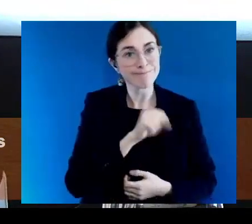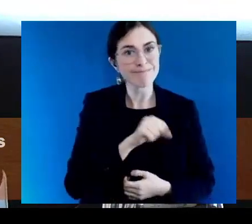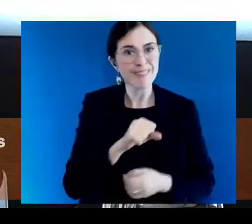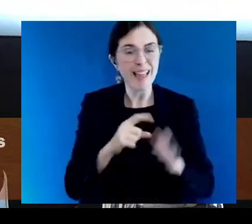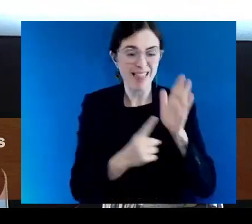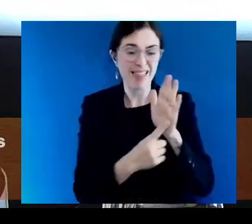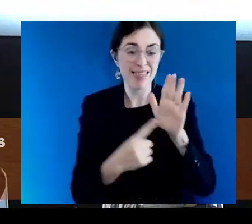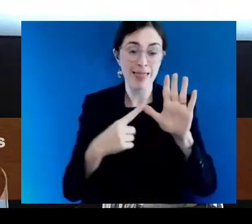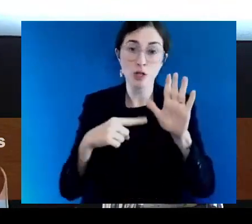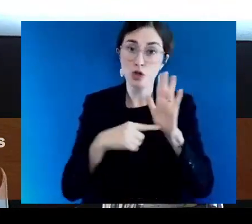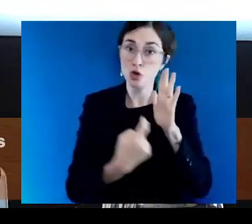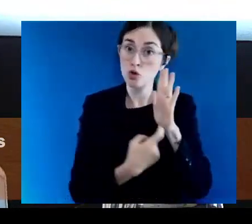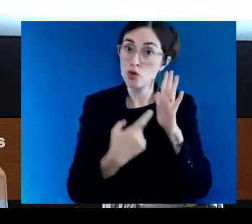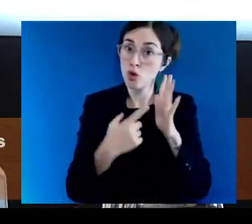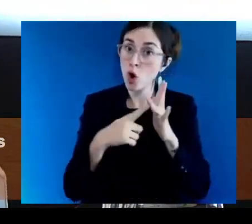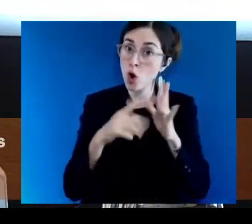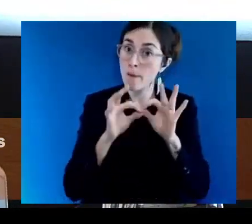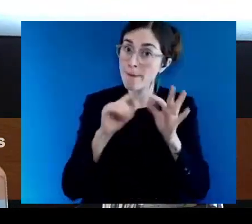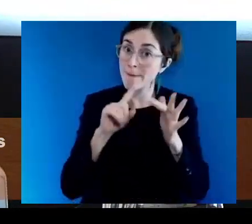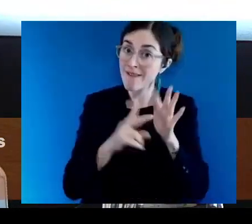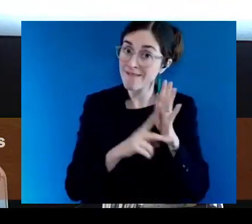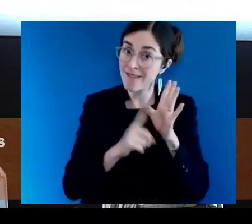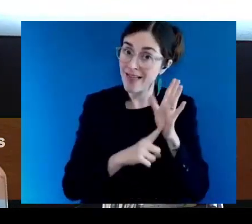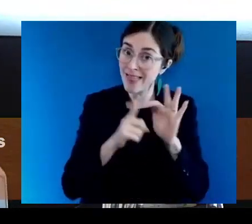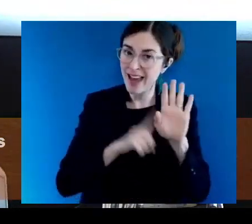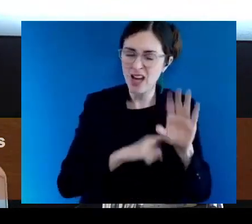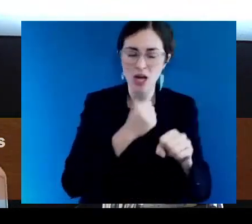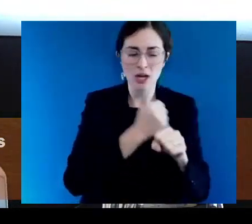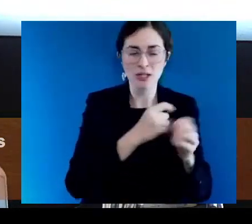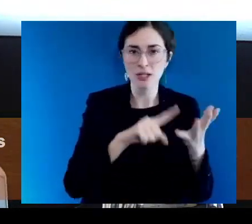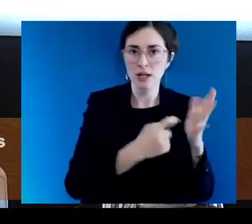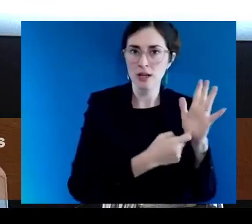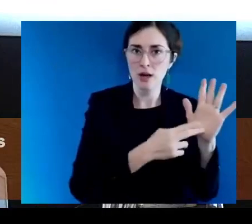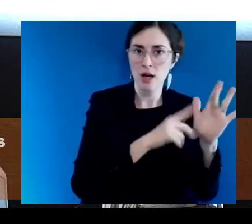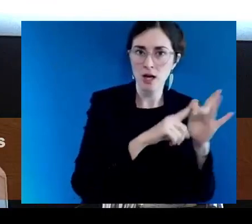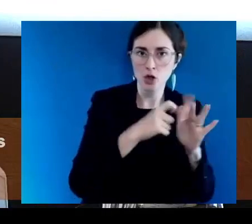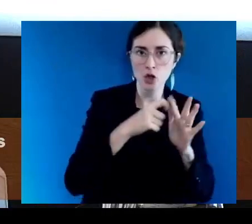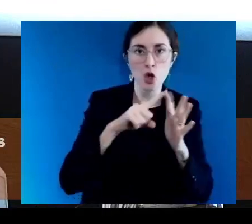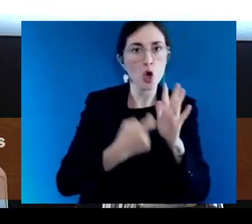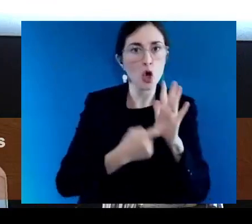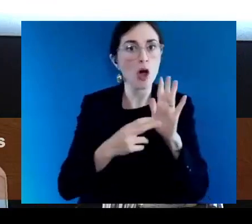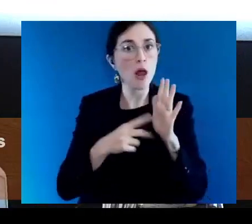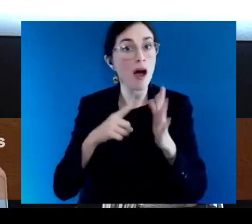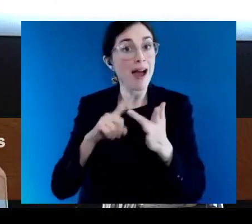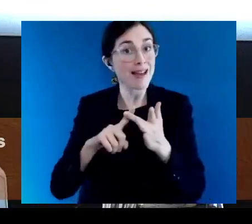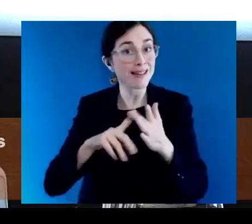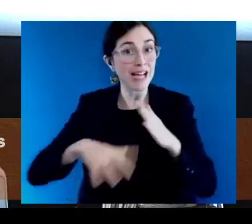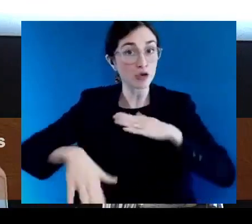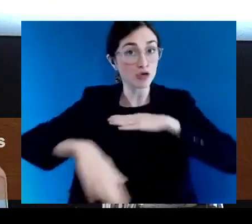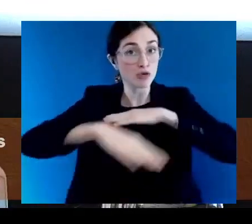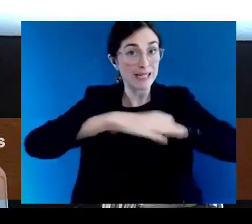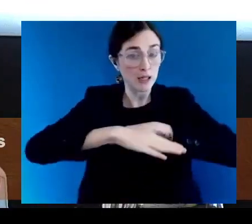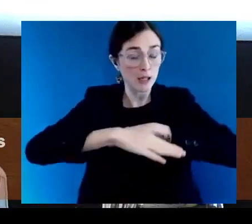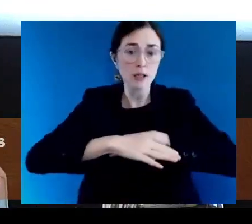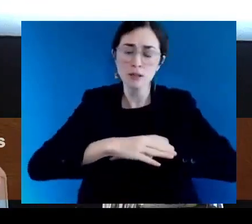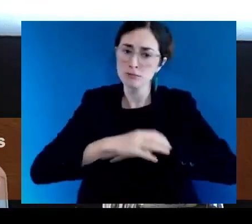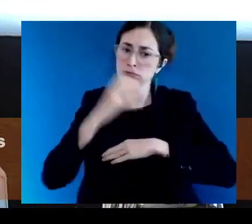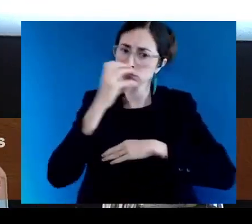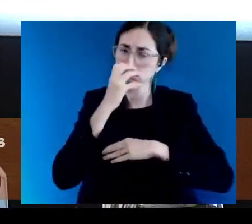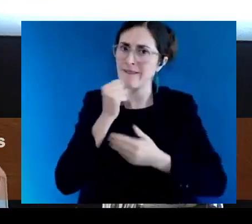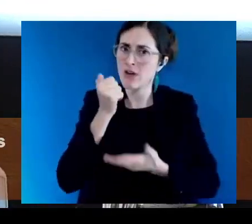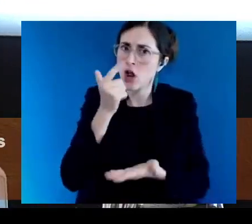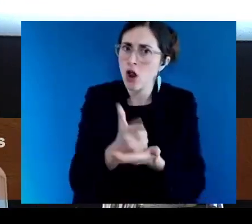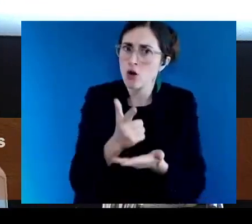Valley. Yes. Gunai Kurnai country, where significant amounts of coal has